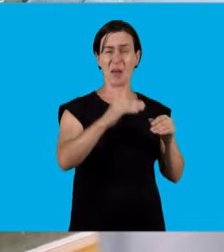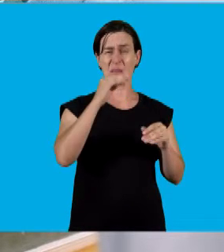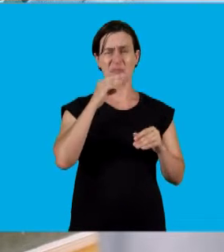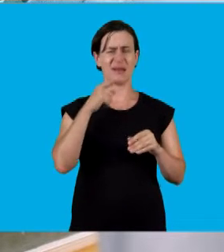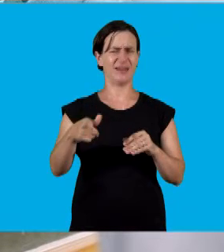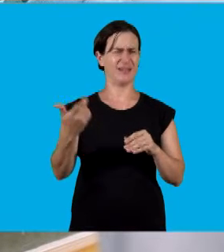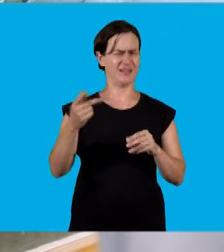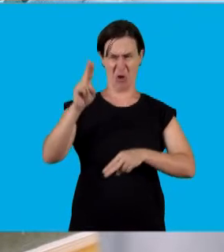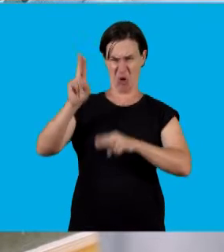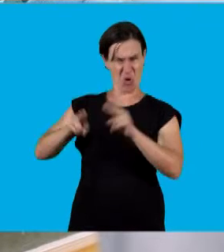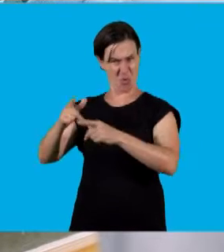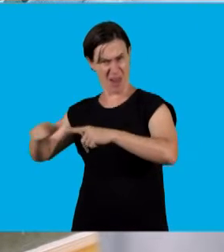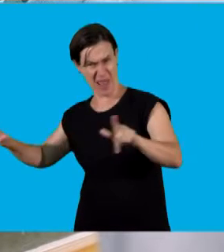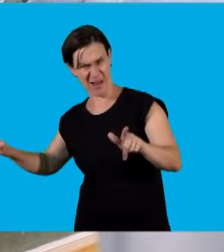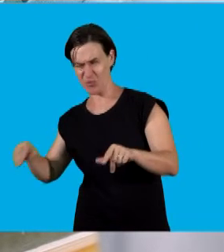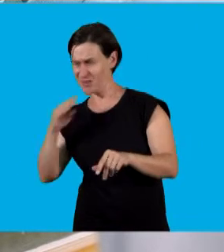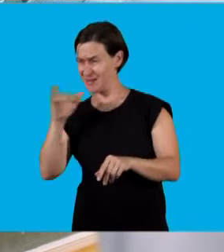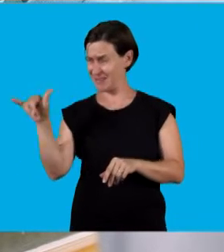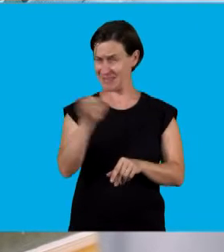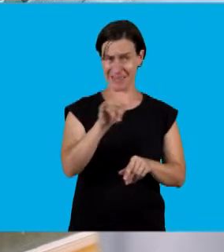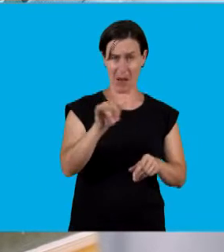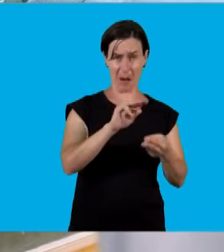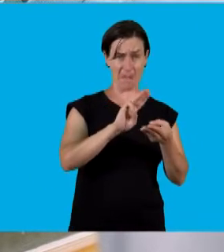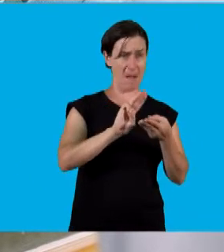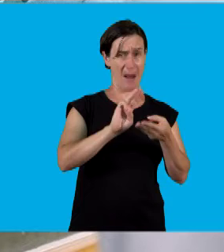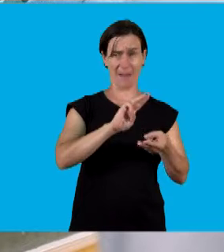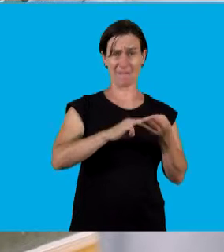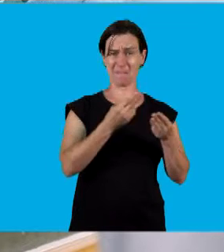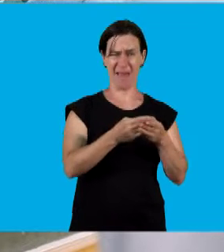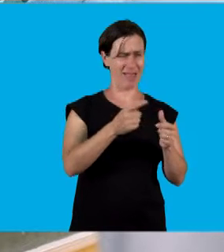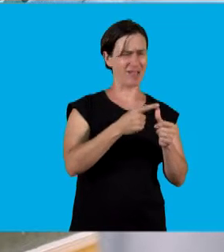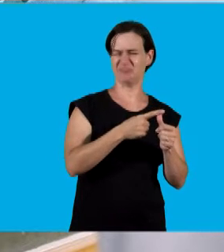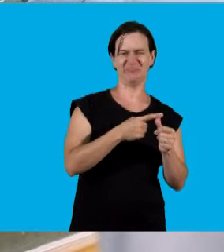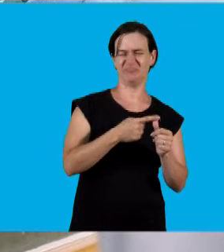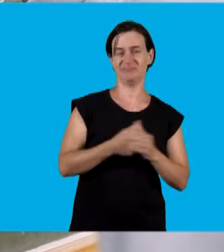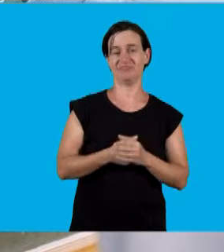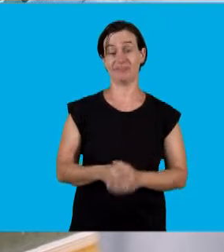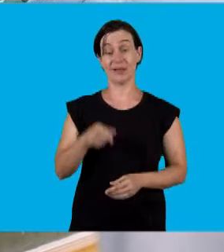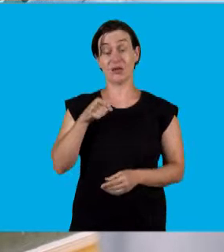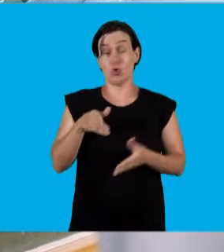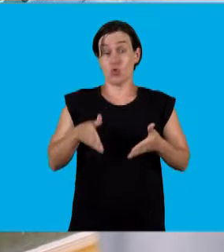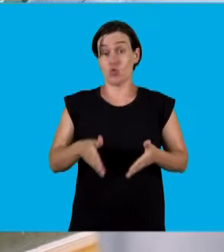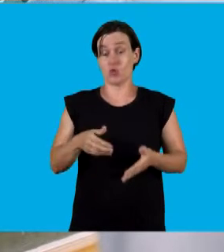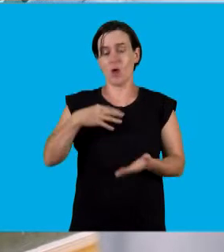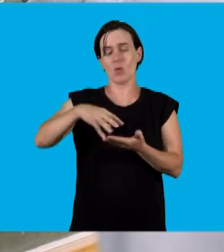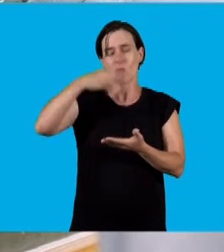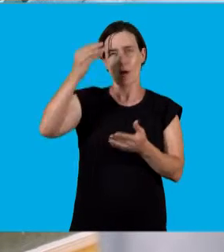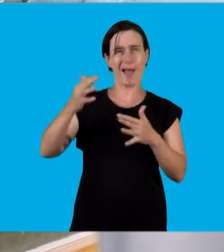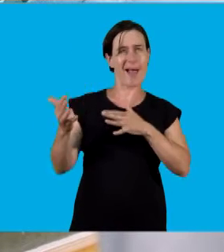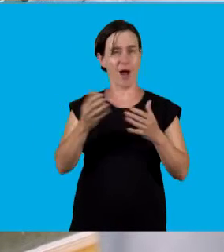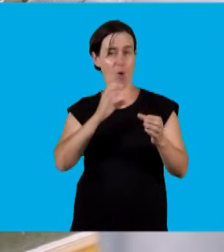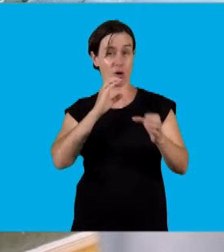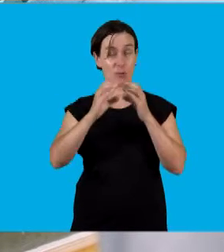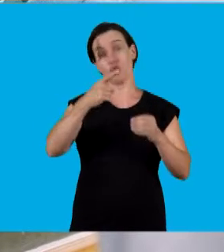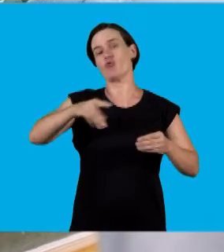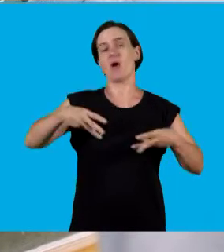applied, you'll end up with a whole new language that is not algebra. This lesson will teach us the correct